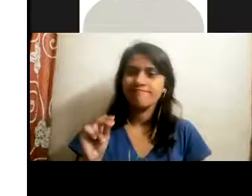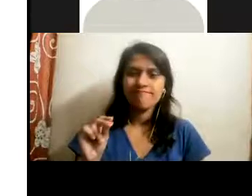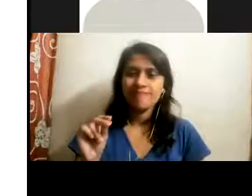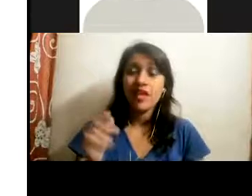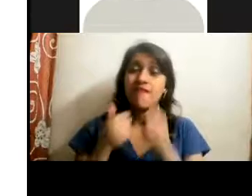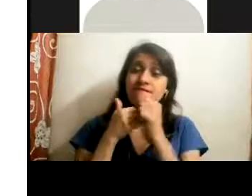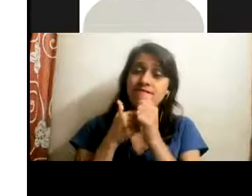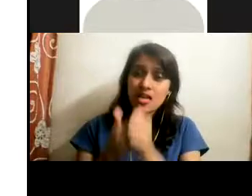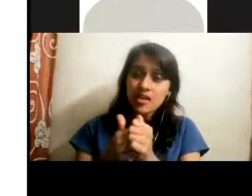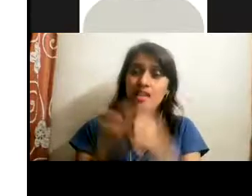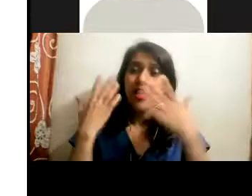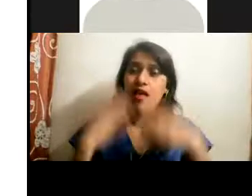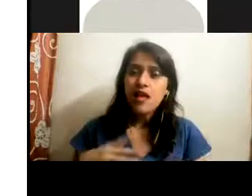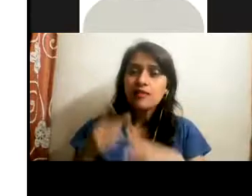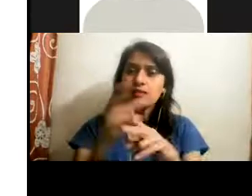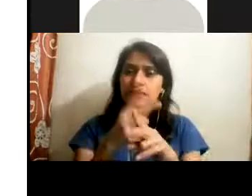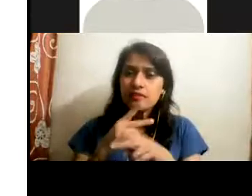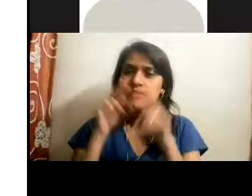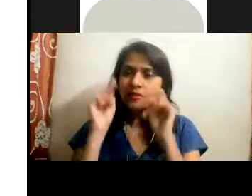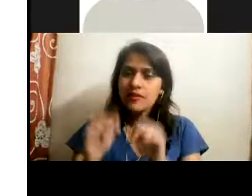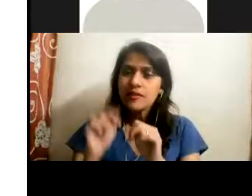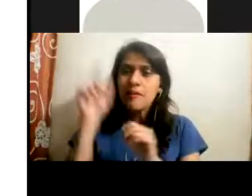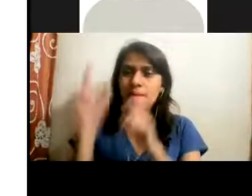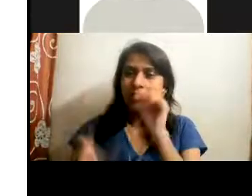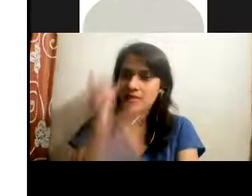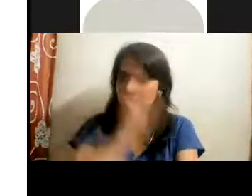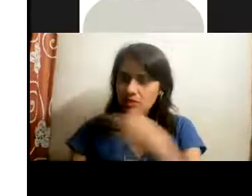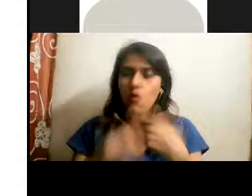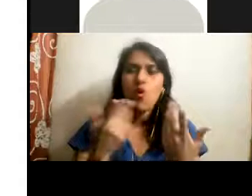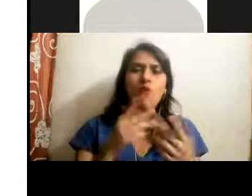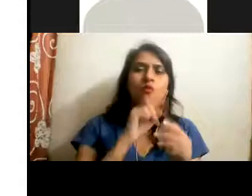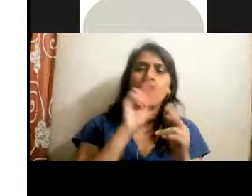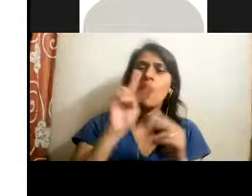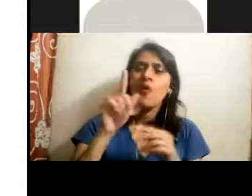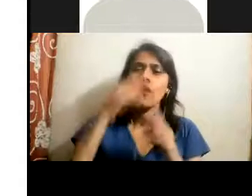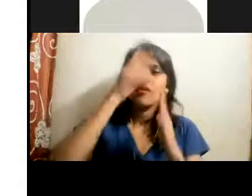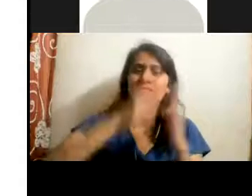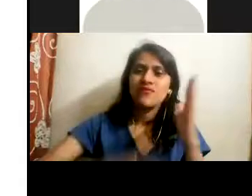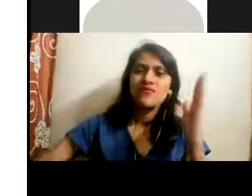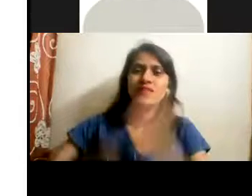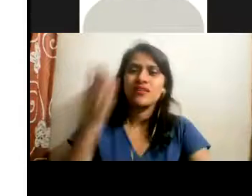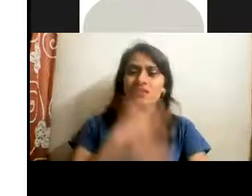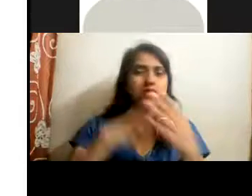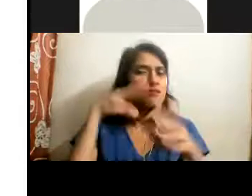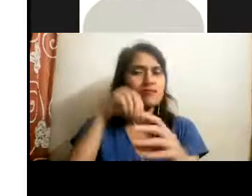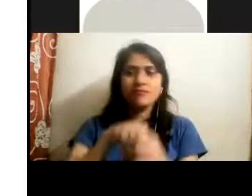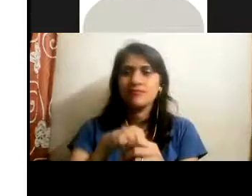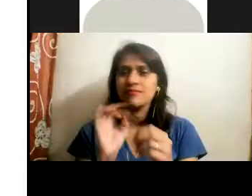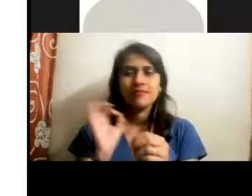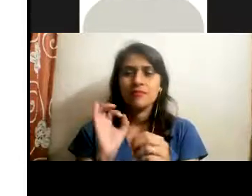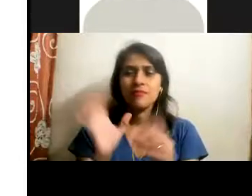healthcare requirements are there for persons with disabilities or for all the 21 disabilities are not being covered under the